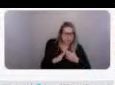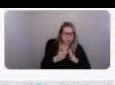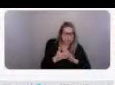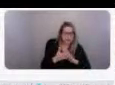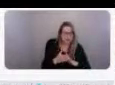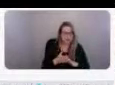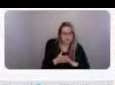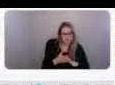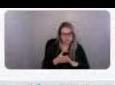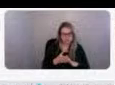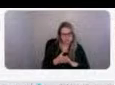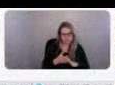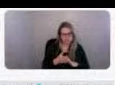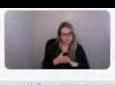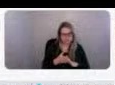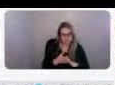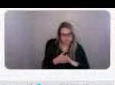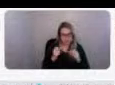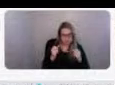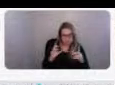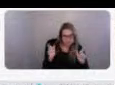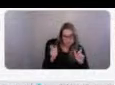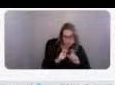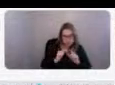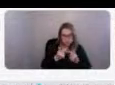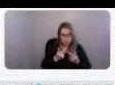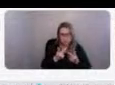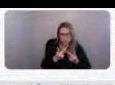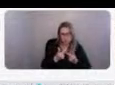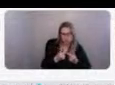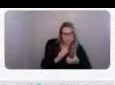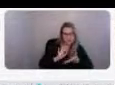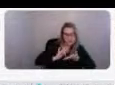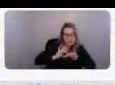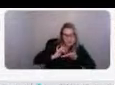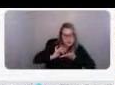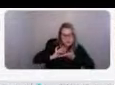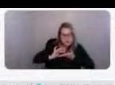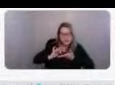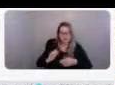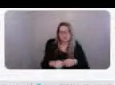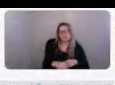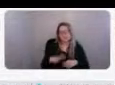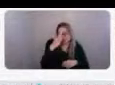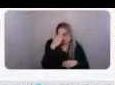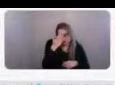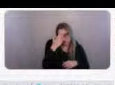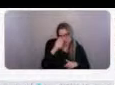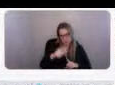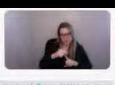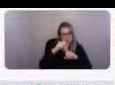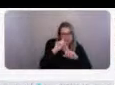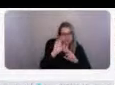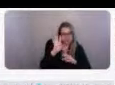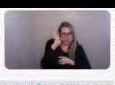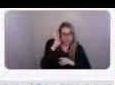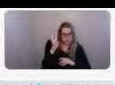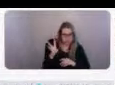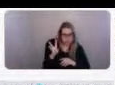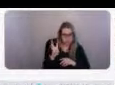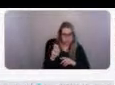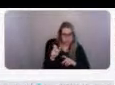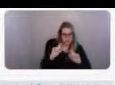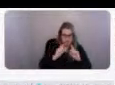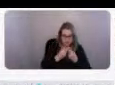lot of small groups get taken for granted um you know especially when you create a a strong